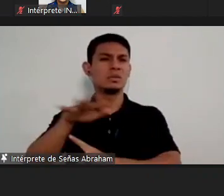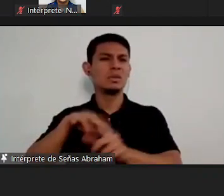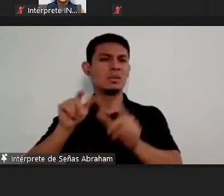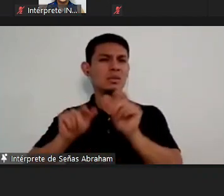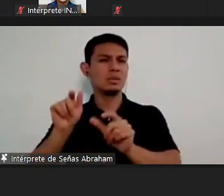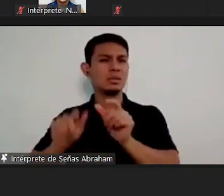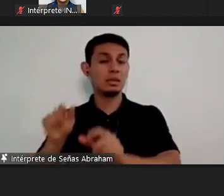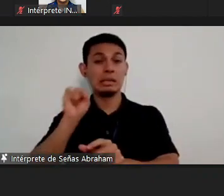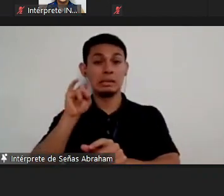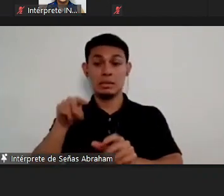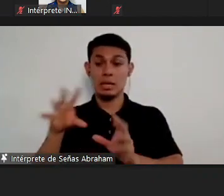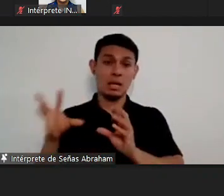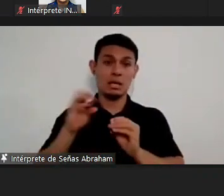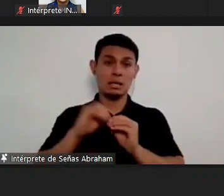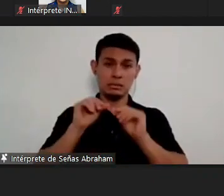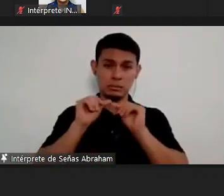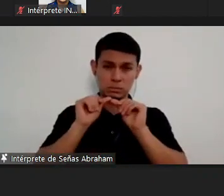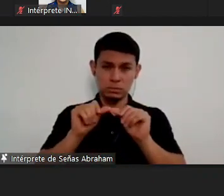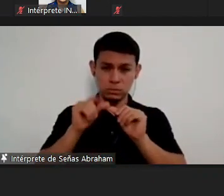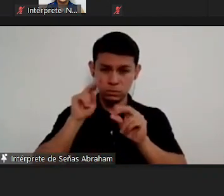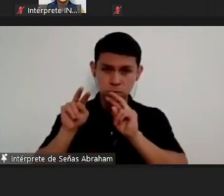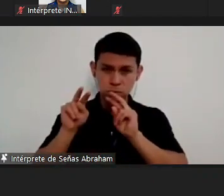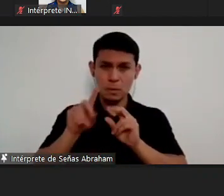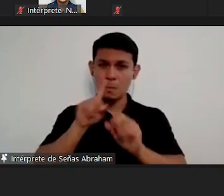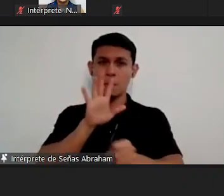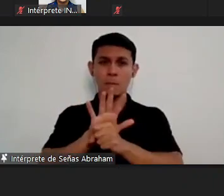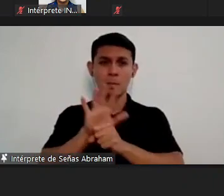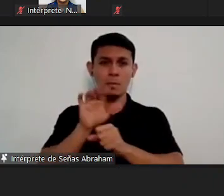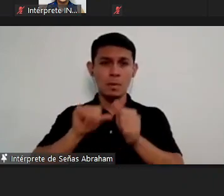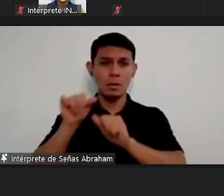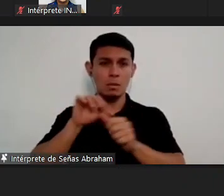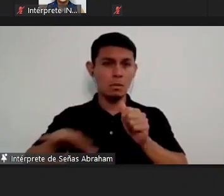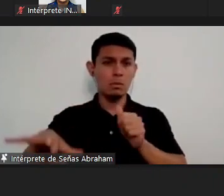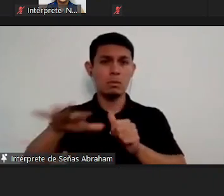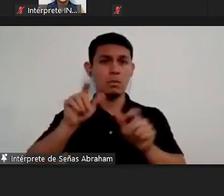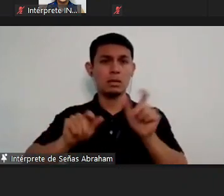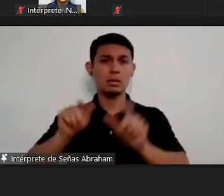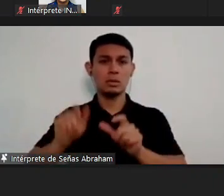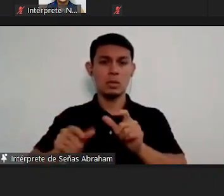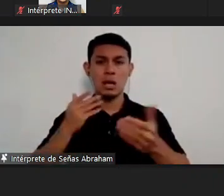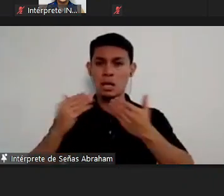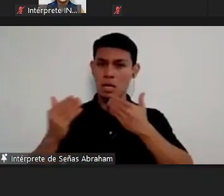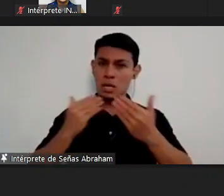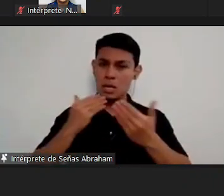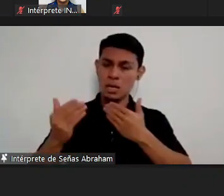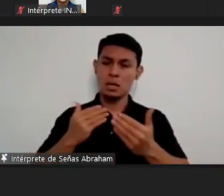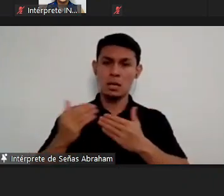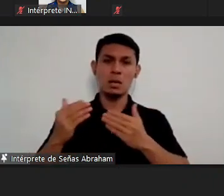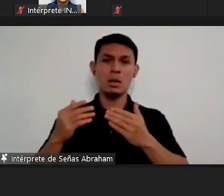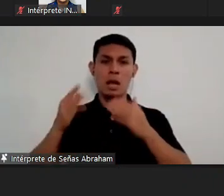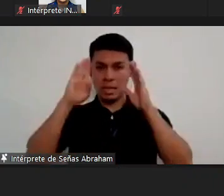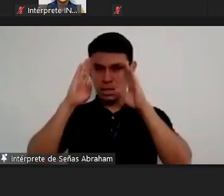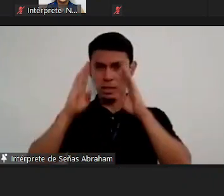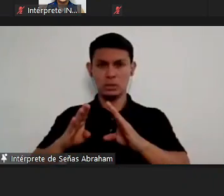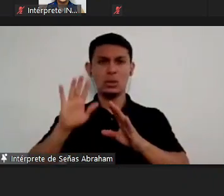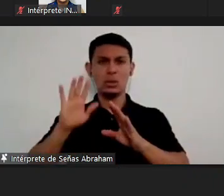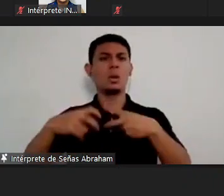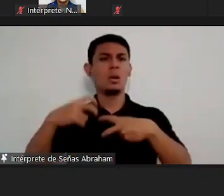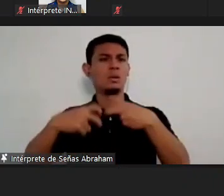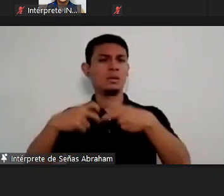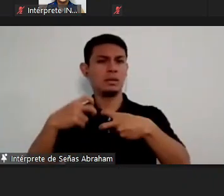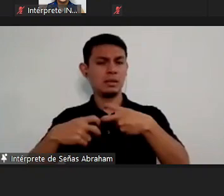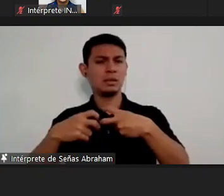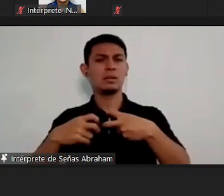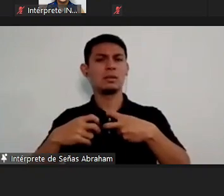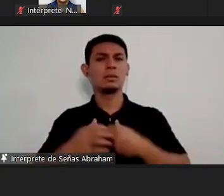sectors with social conflict if we had the follow-up of social commitments uh uh engage in the dialogue